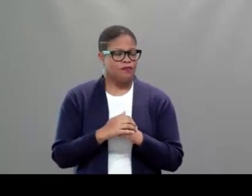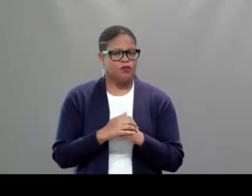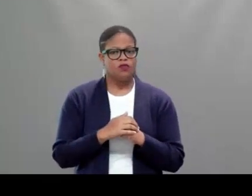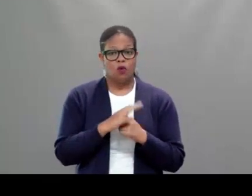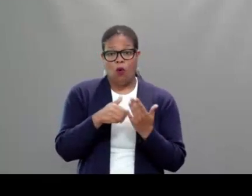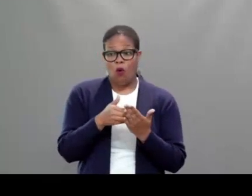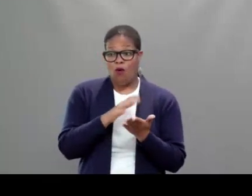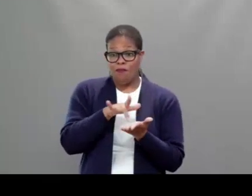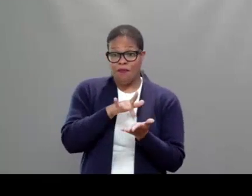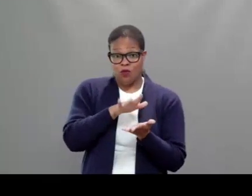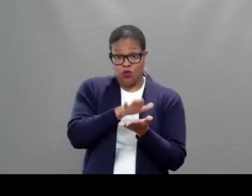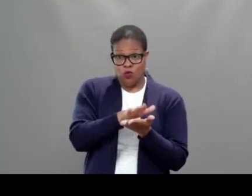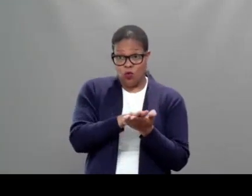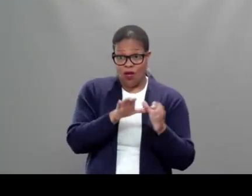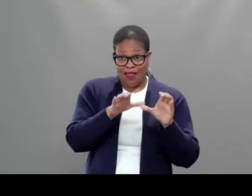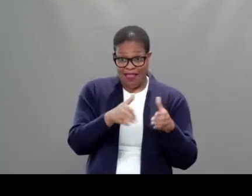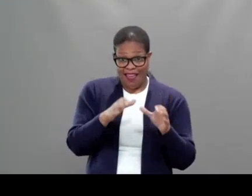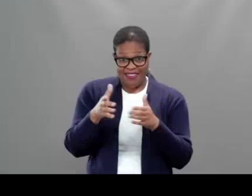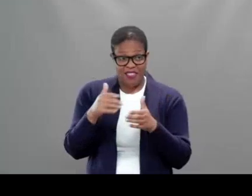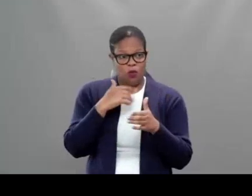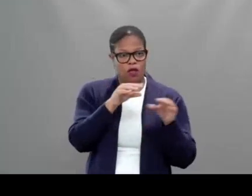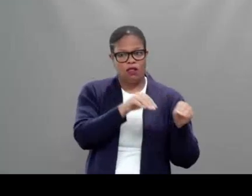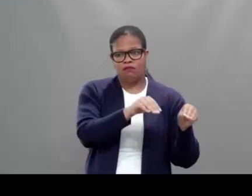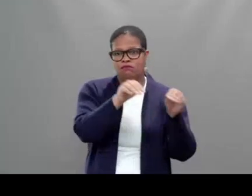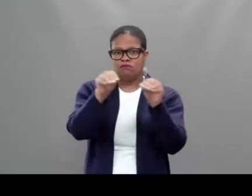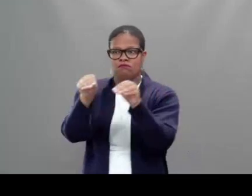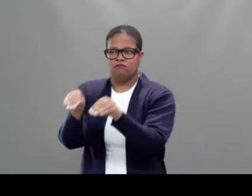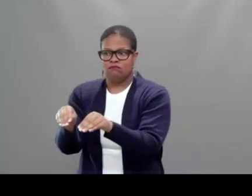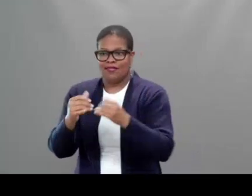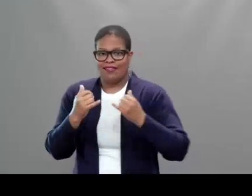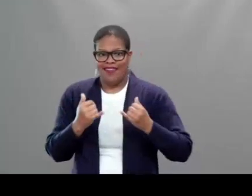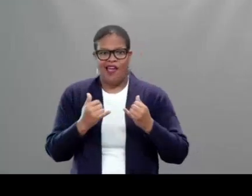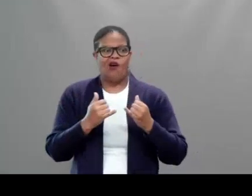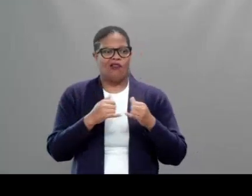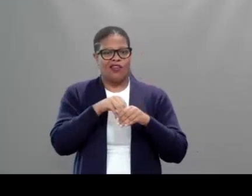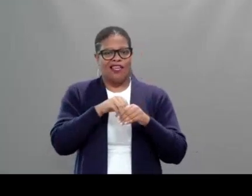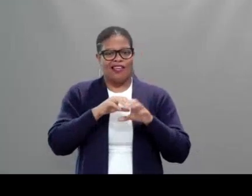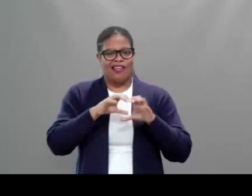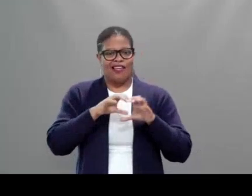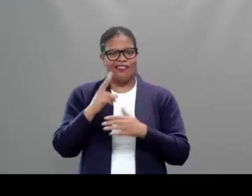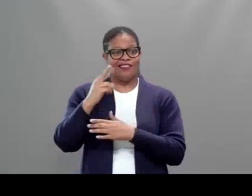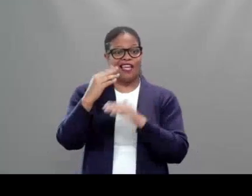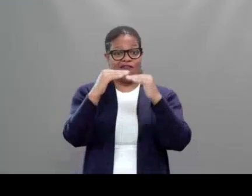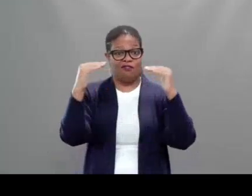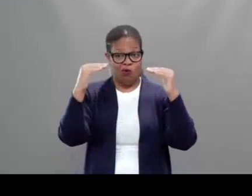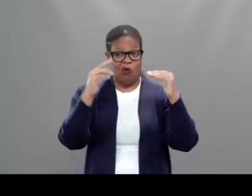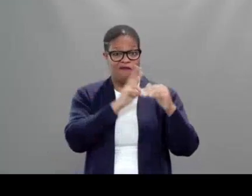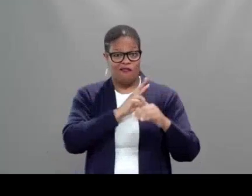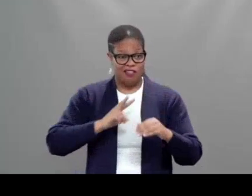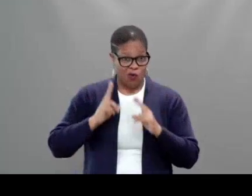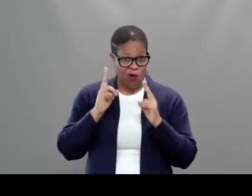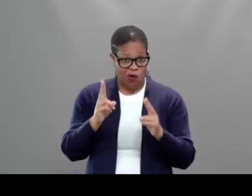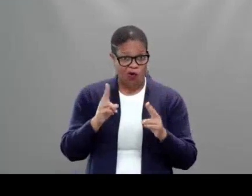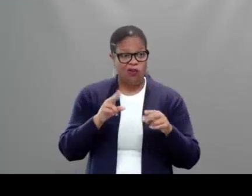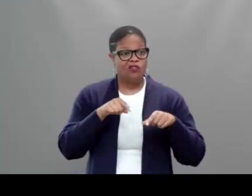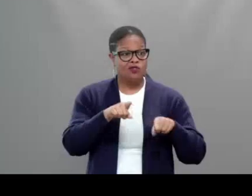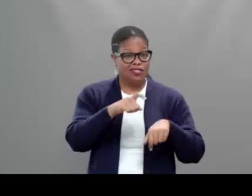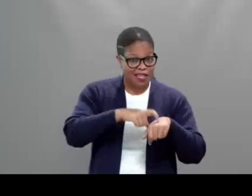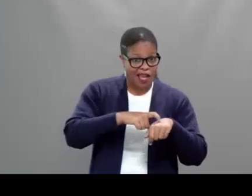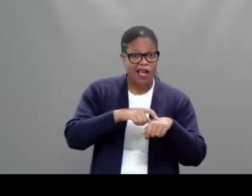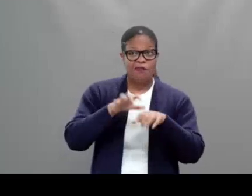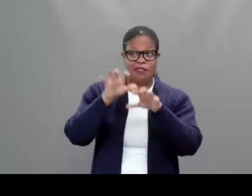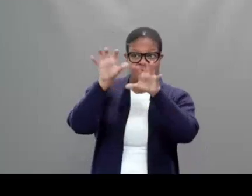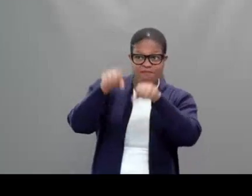relocate our middle school classes because they are in classes on the second floor in Vestal. So during that time that